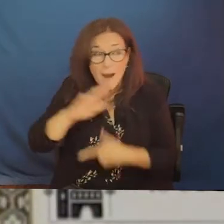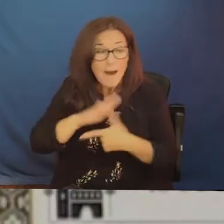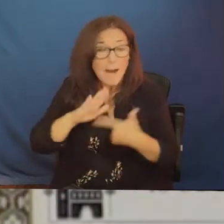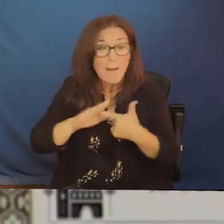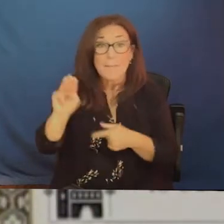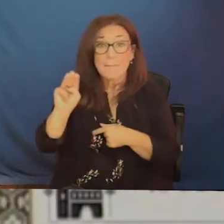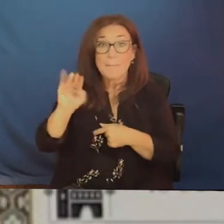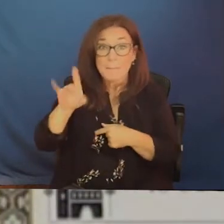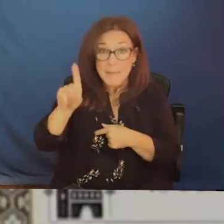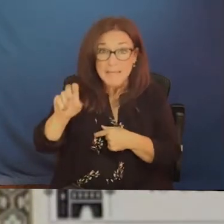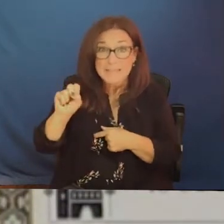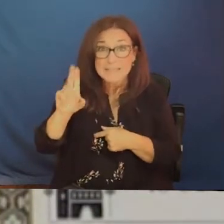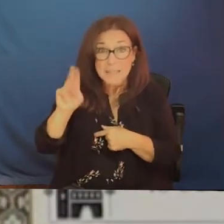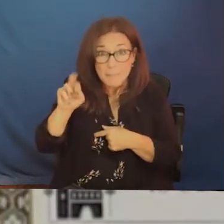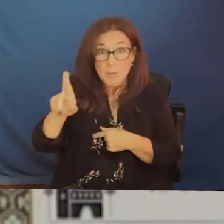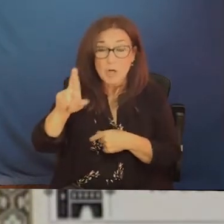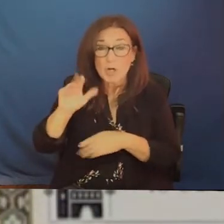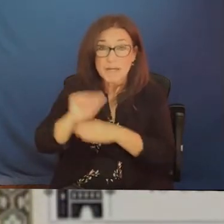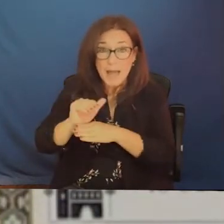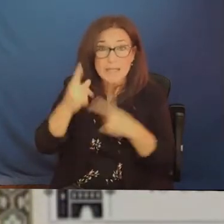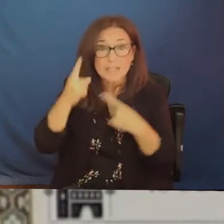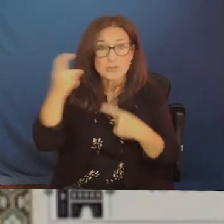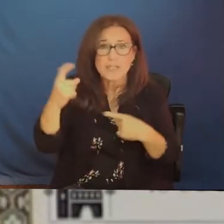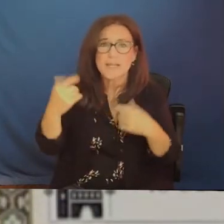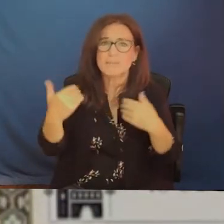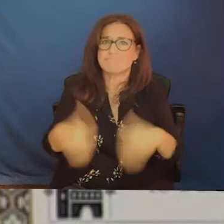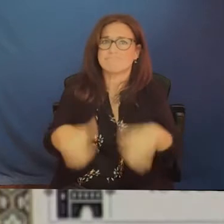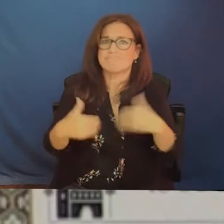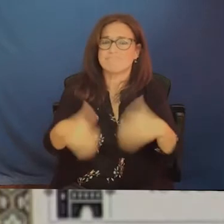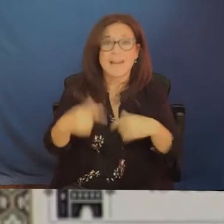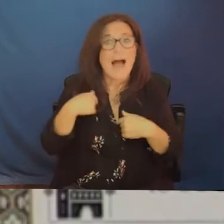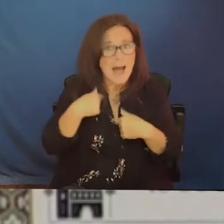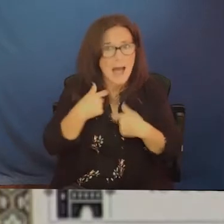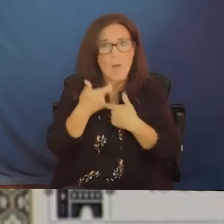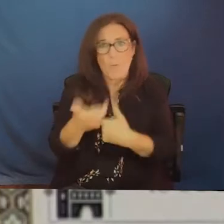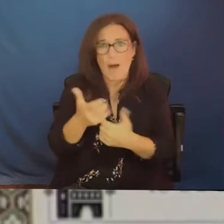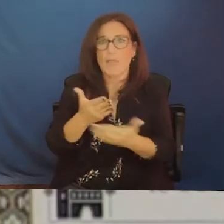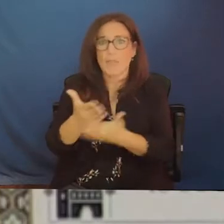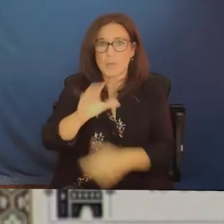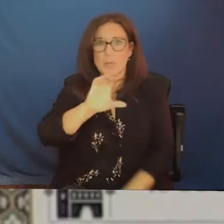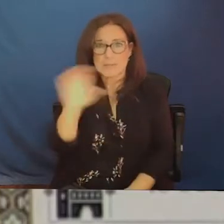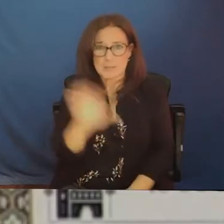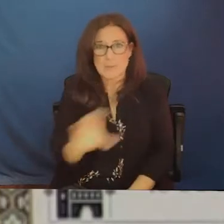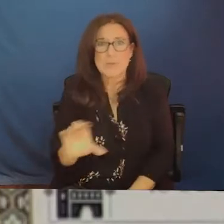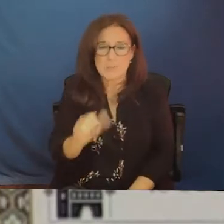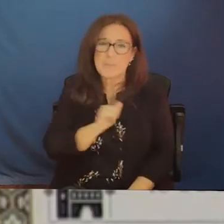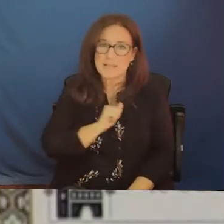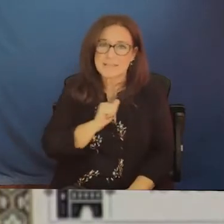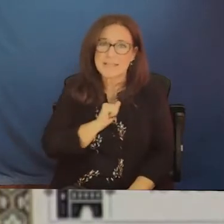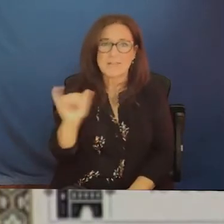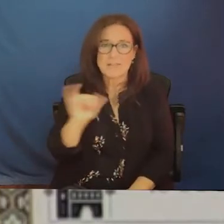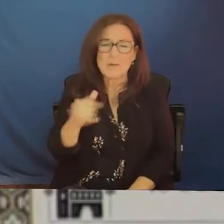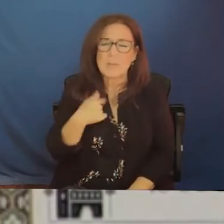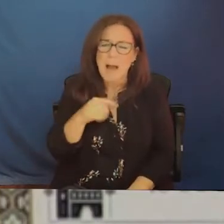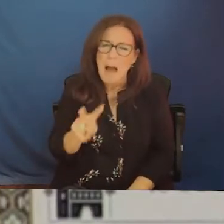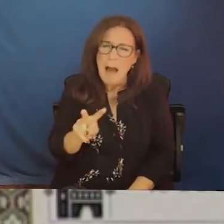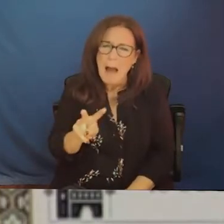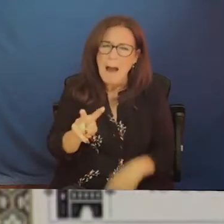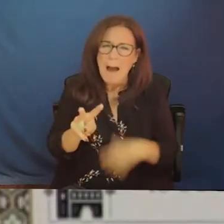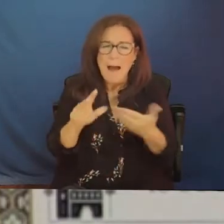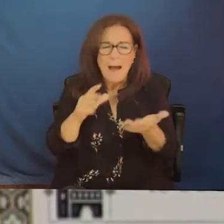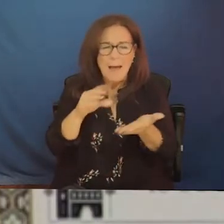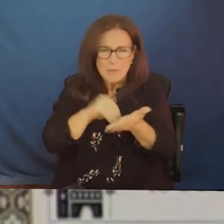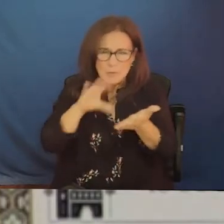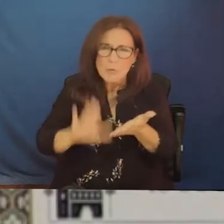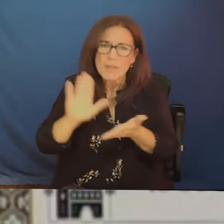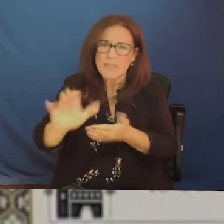terms of those things that I had the opportunity to view through Zoom, the Midnight Summer Dream. And I just really appreciate the efforts that the students, put